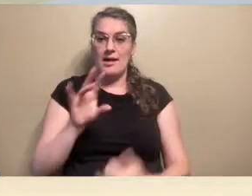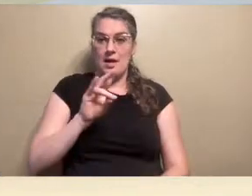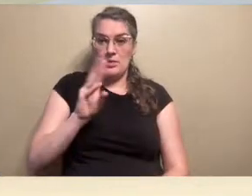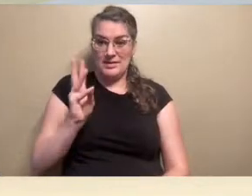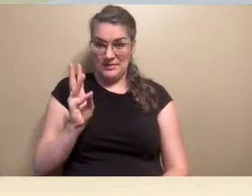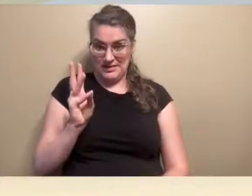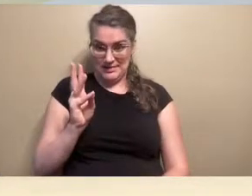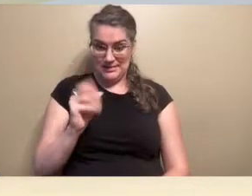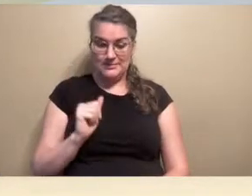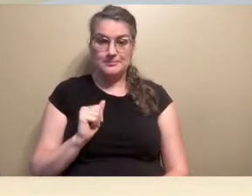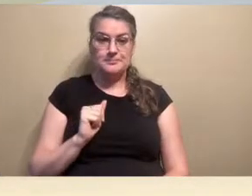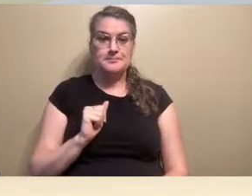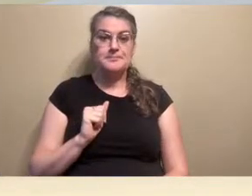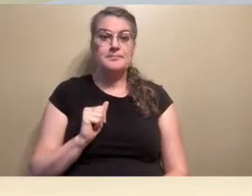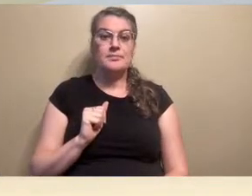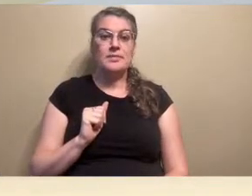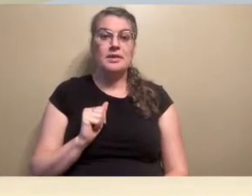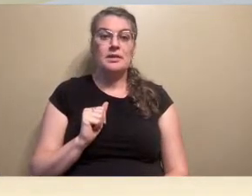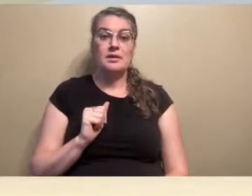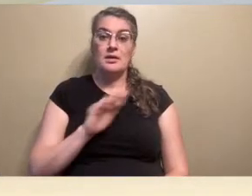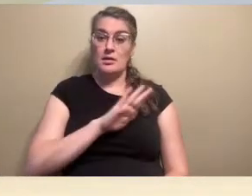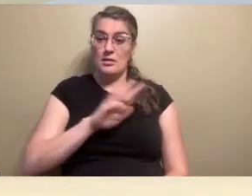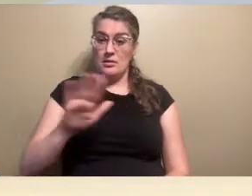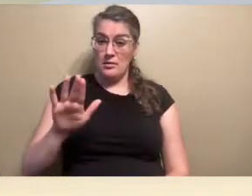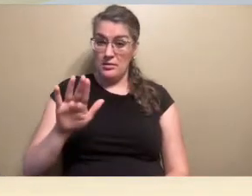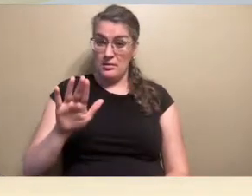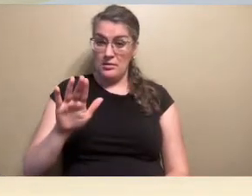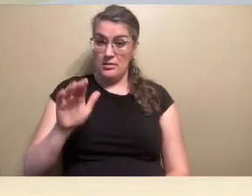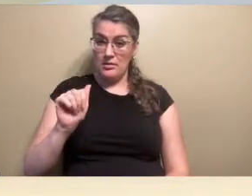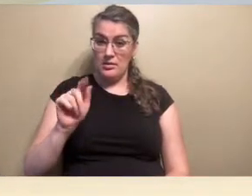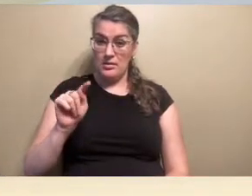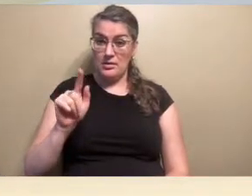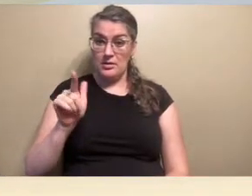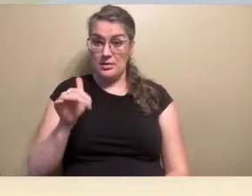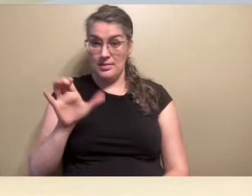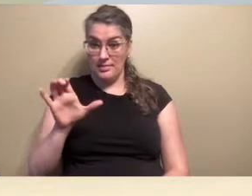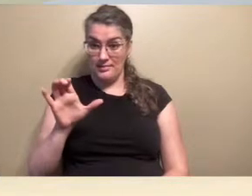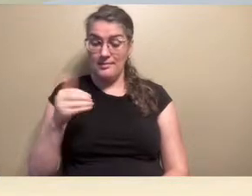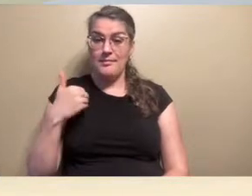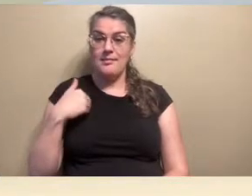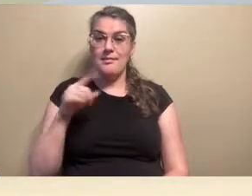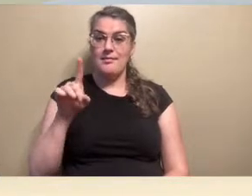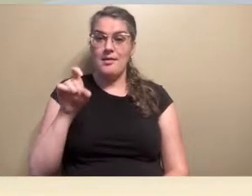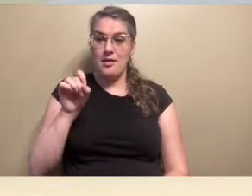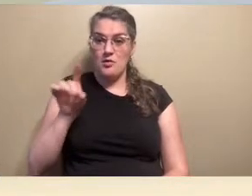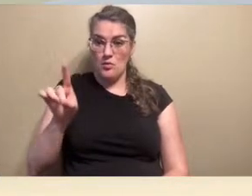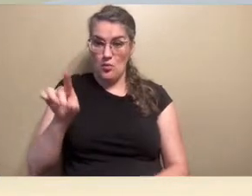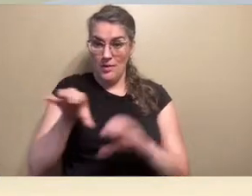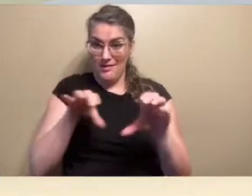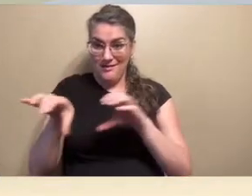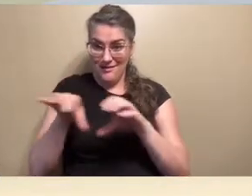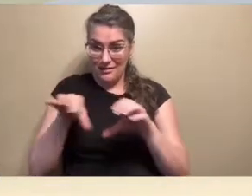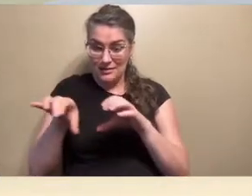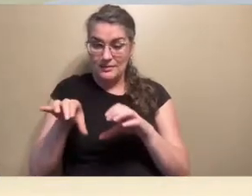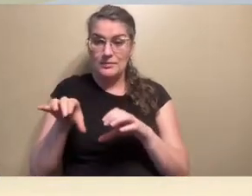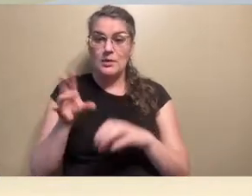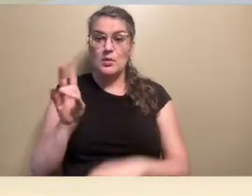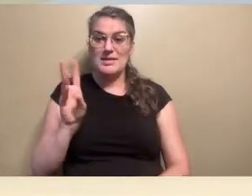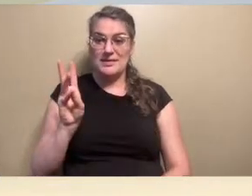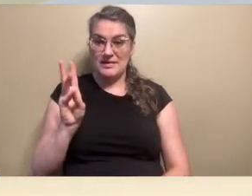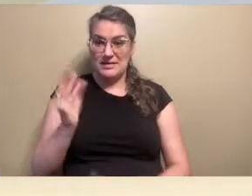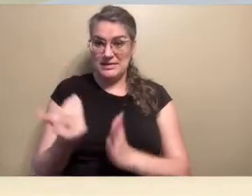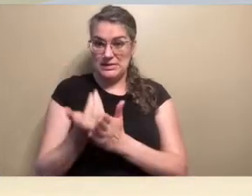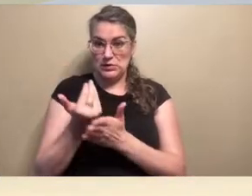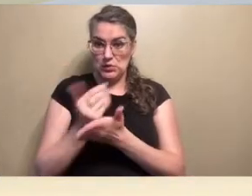Atlantic Canada, there were 76 new cases in the last week and 101 active cases. Although the overall